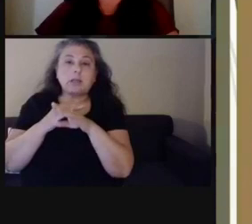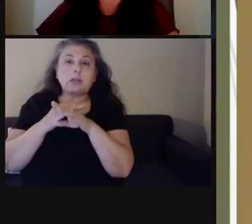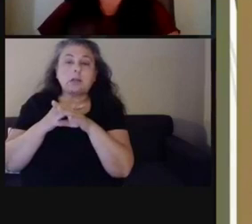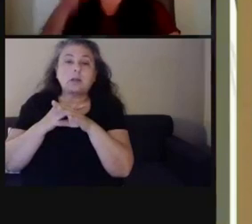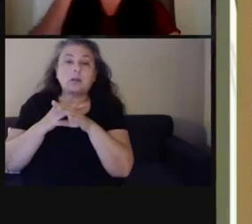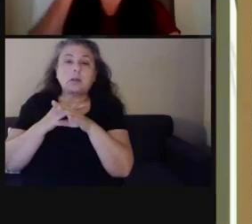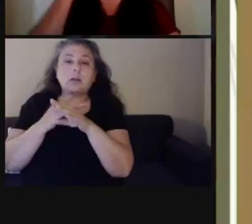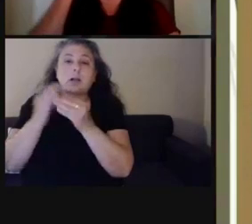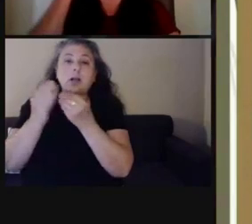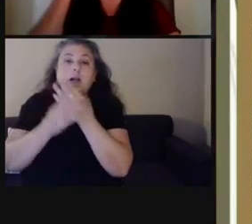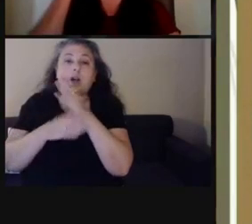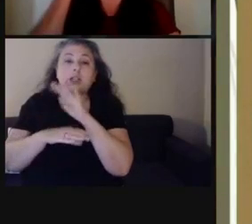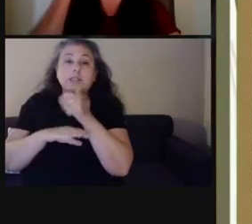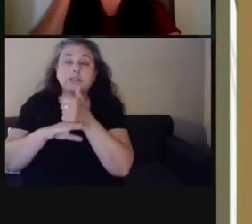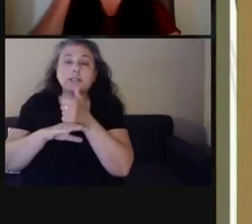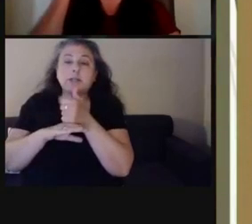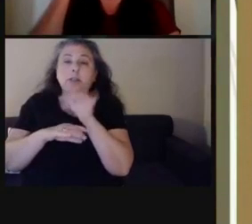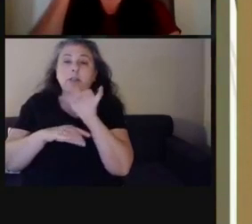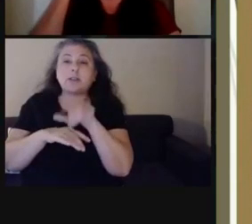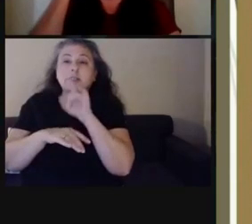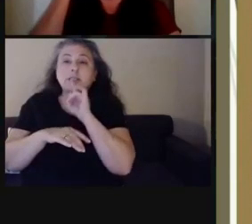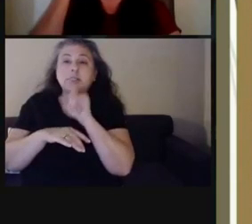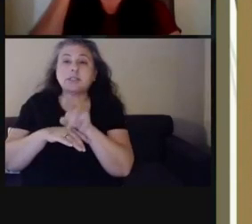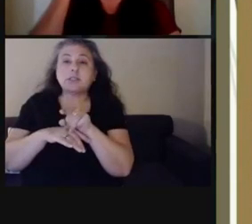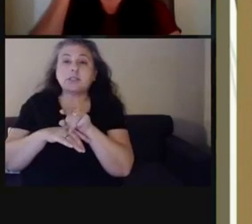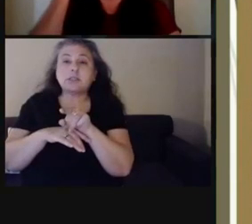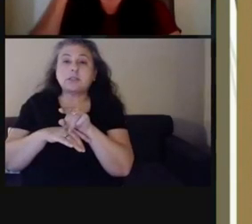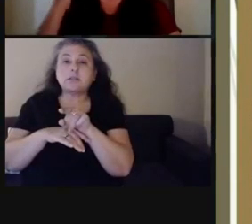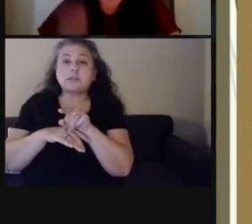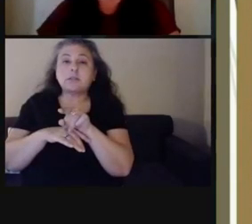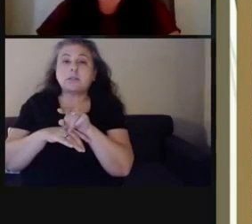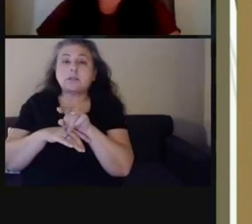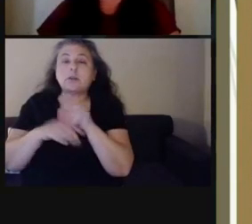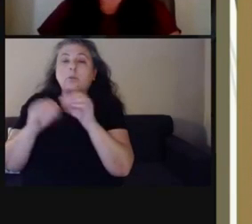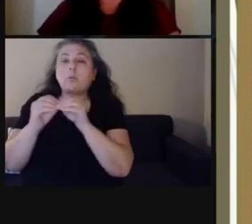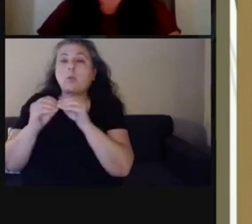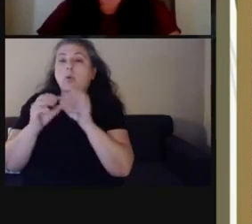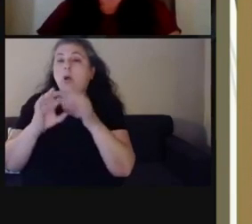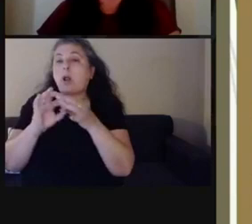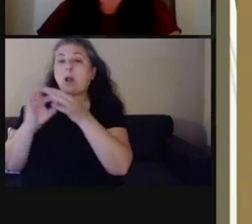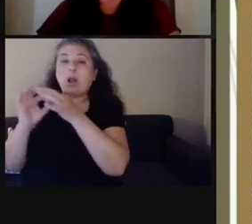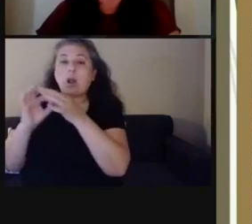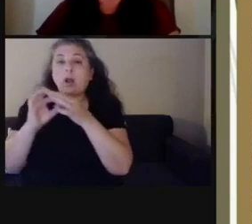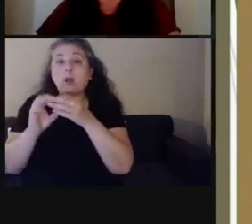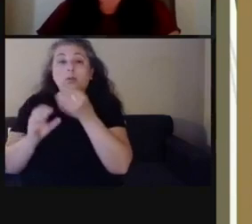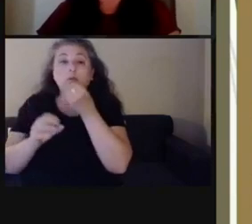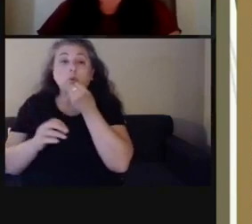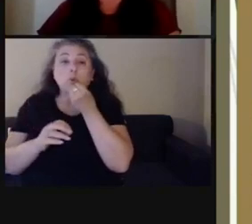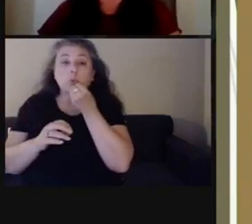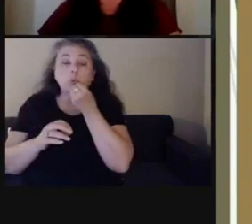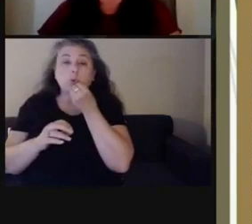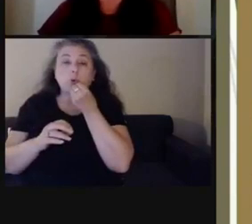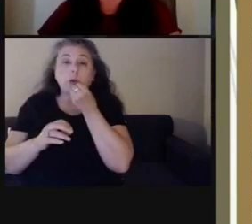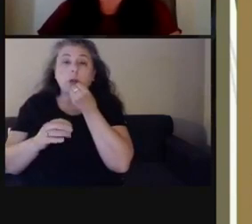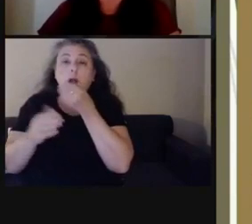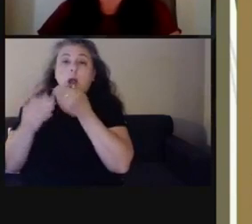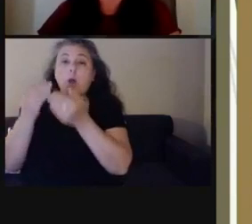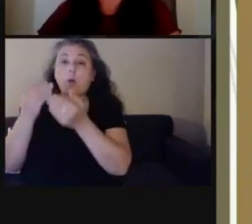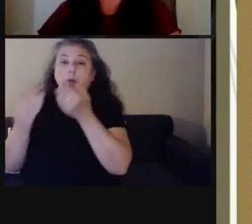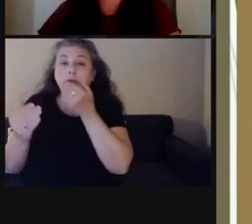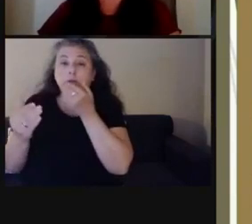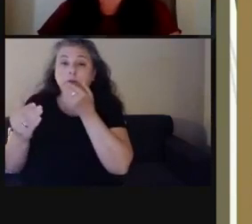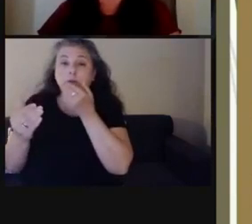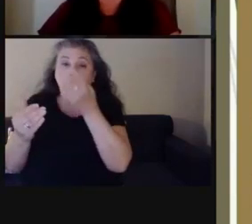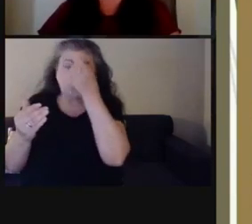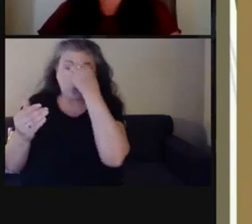in a garden setting. This is more about food. However, for